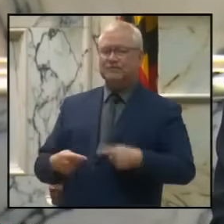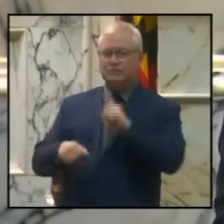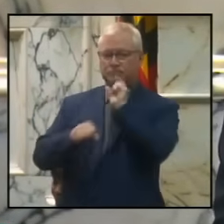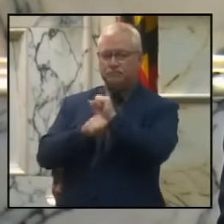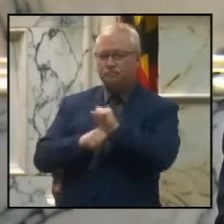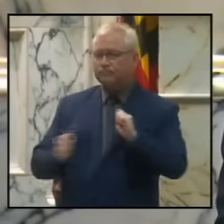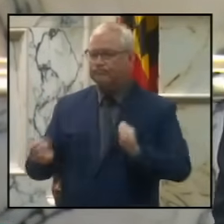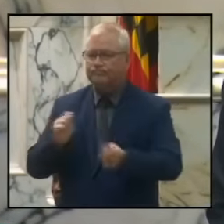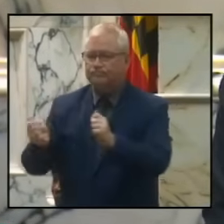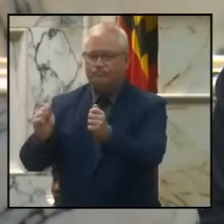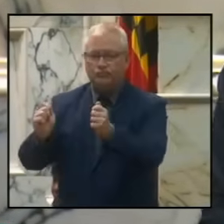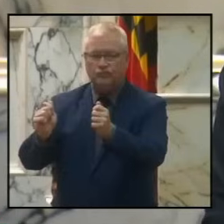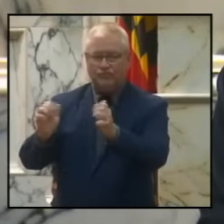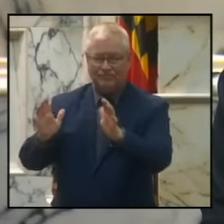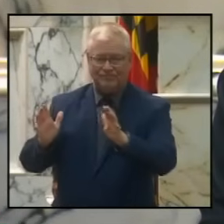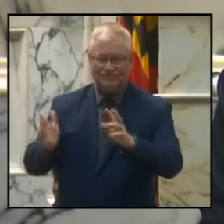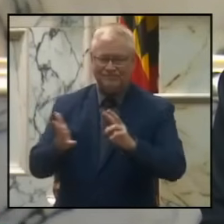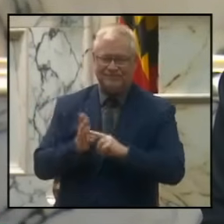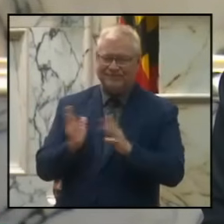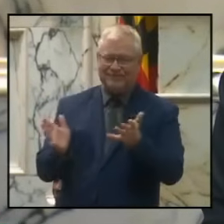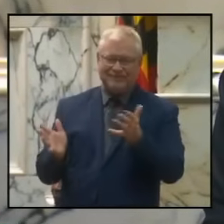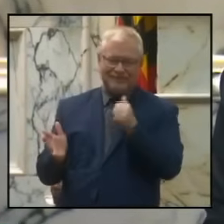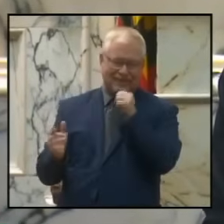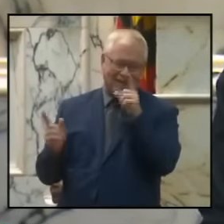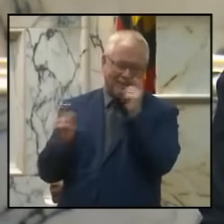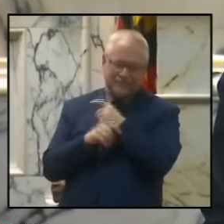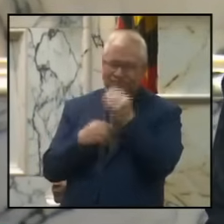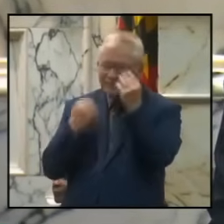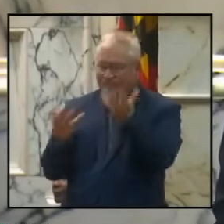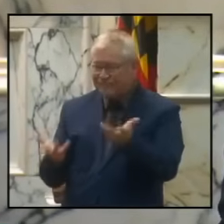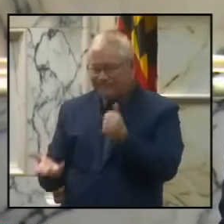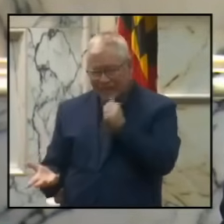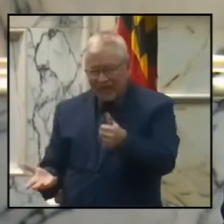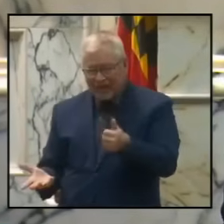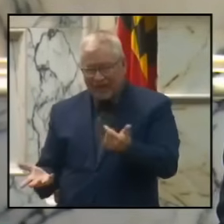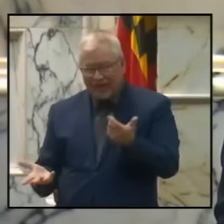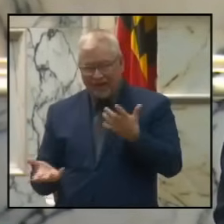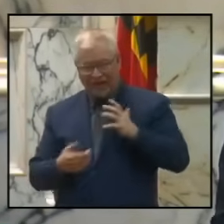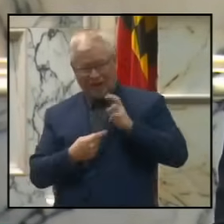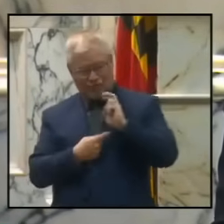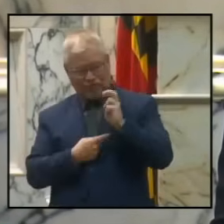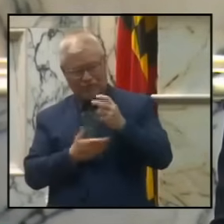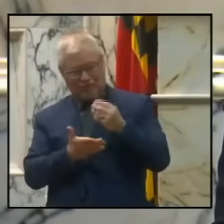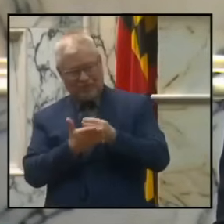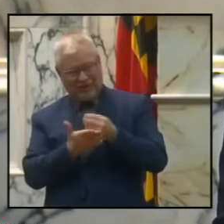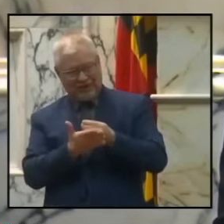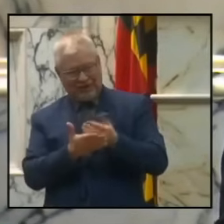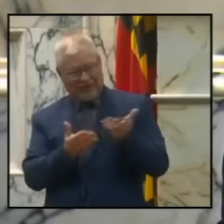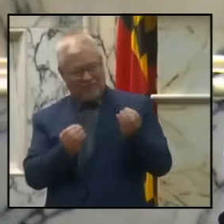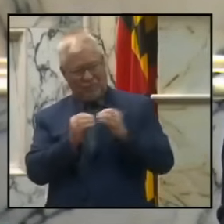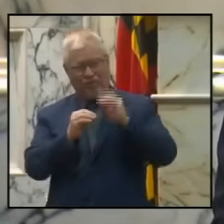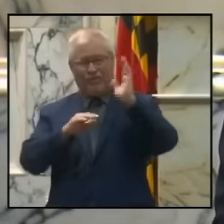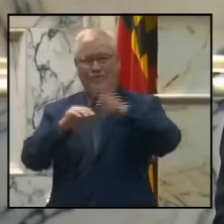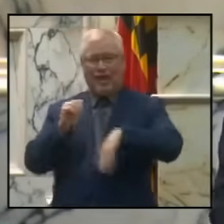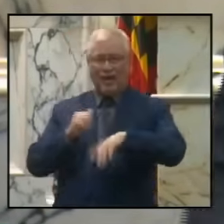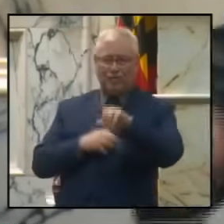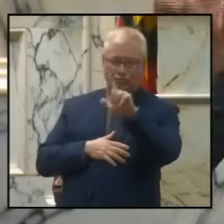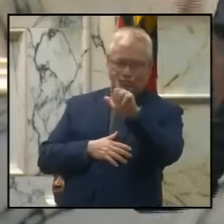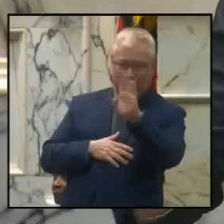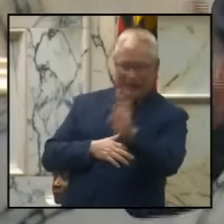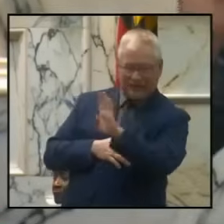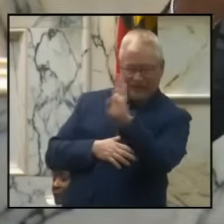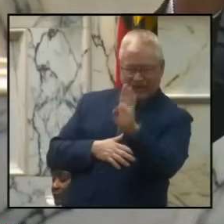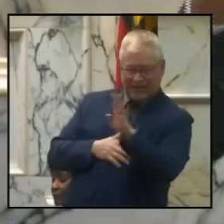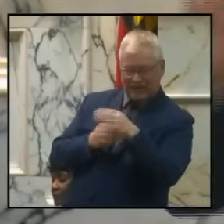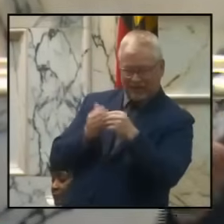It's not complicated. Our transportation budget includes more than $21 billion to make